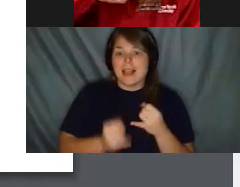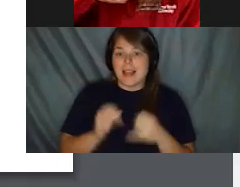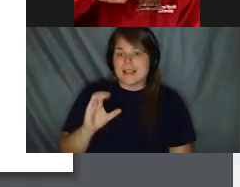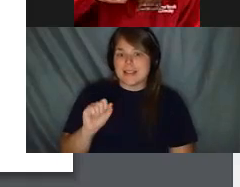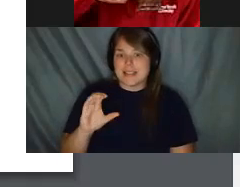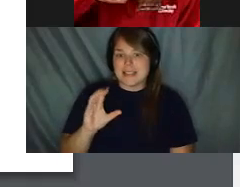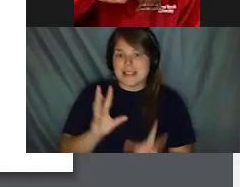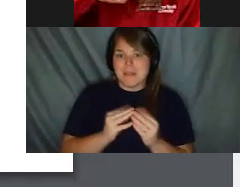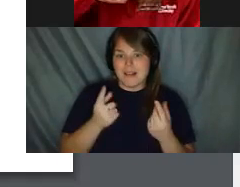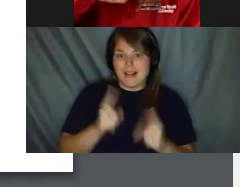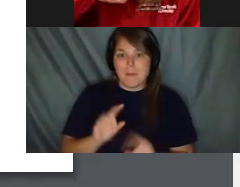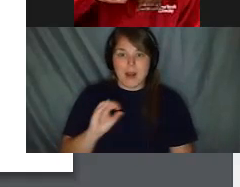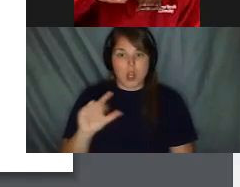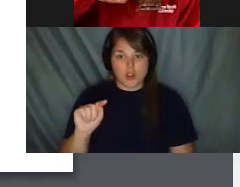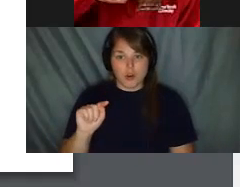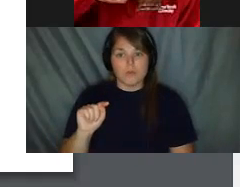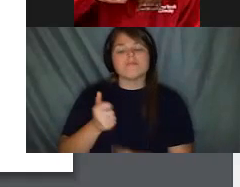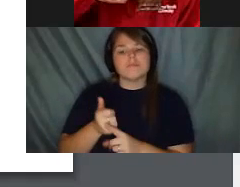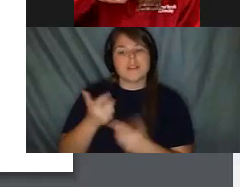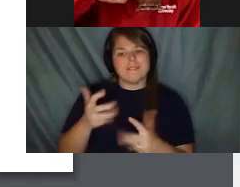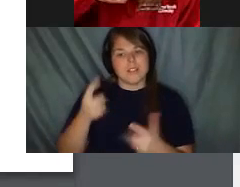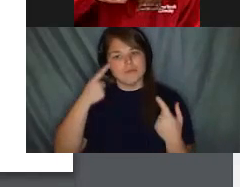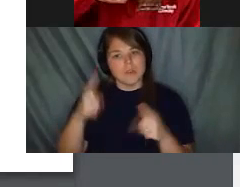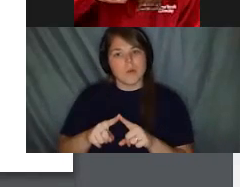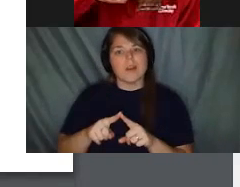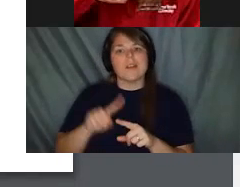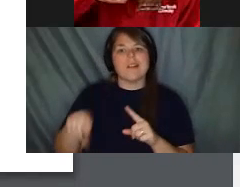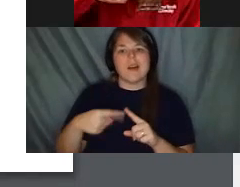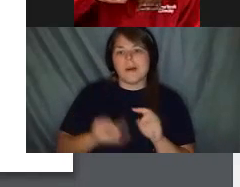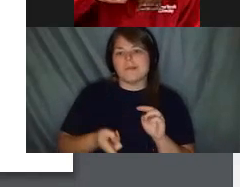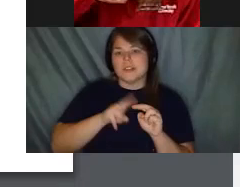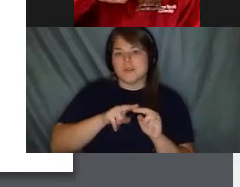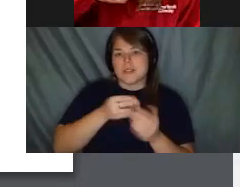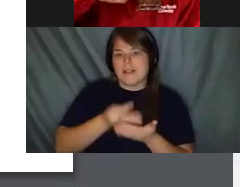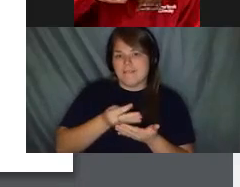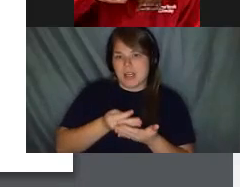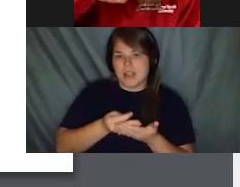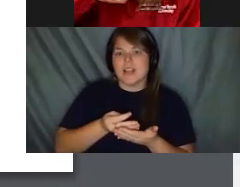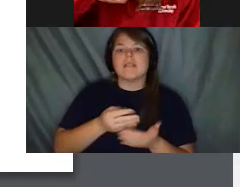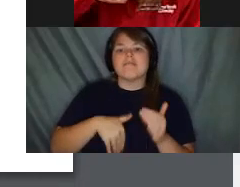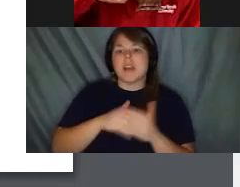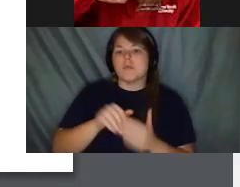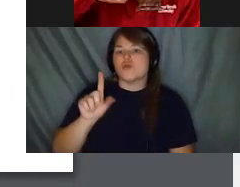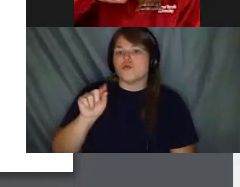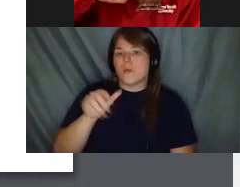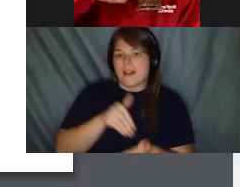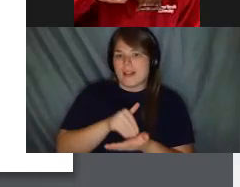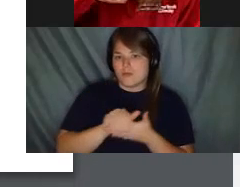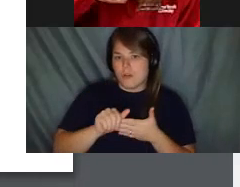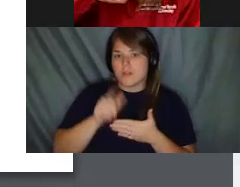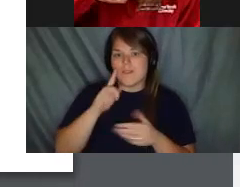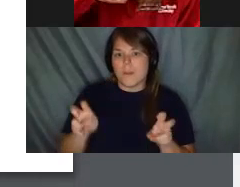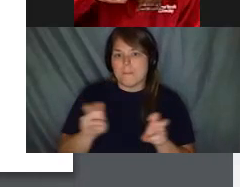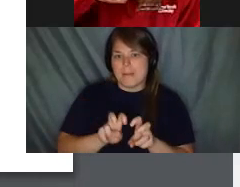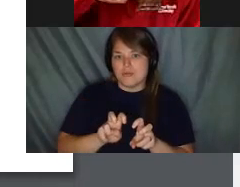October, the CSC did reach consensus about increasing the funding amount up to $20,000 for the passenger vehicle